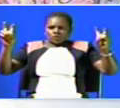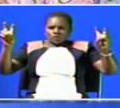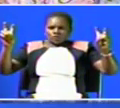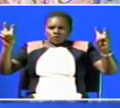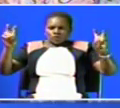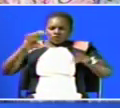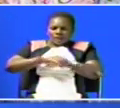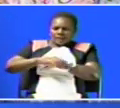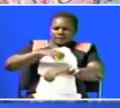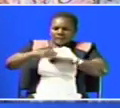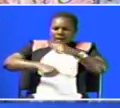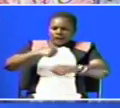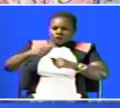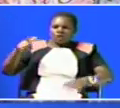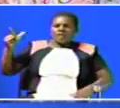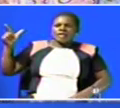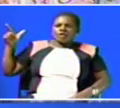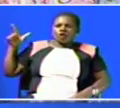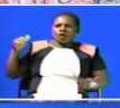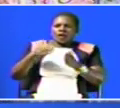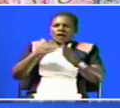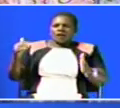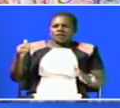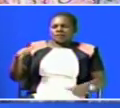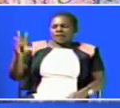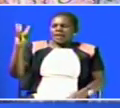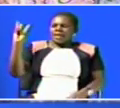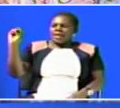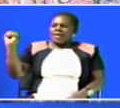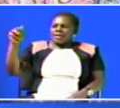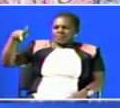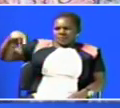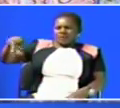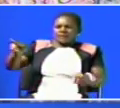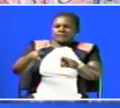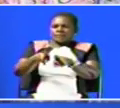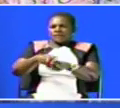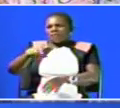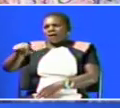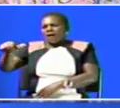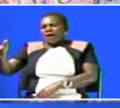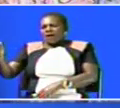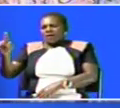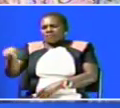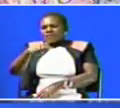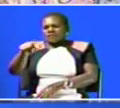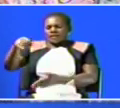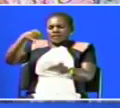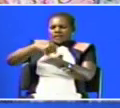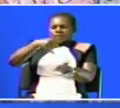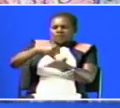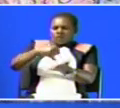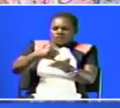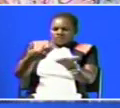take necessary legal action against the area MP and the other culprits involved in the